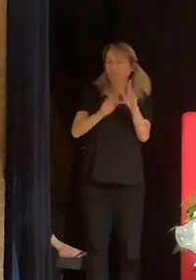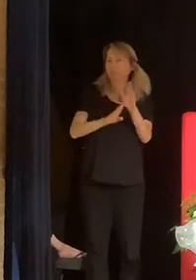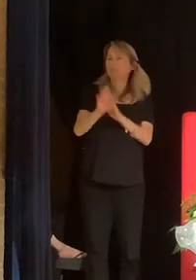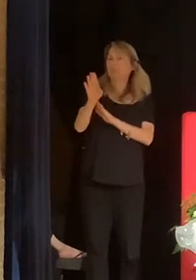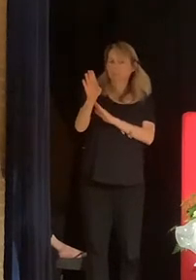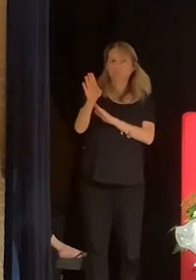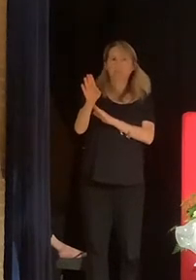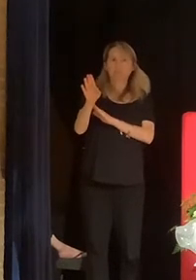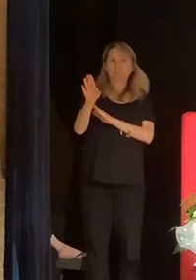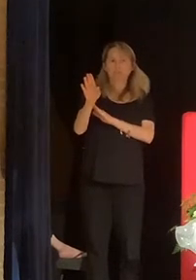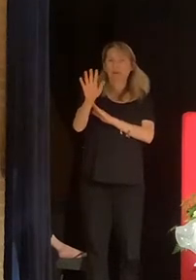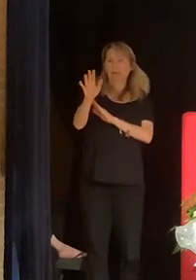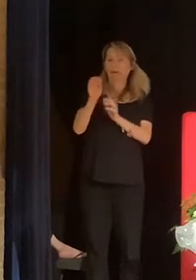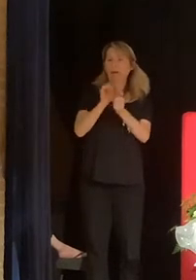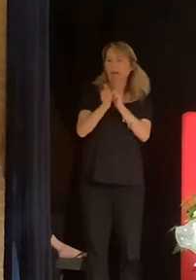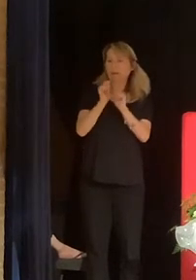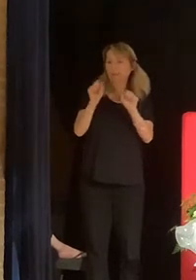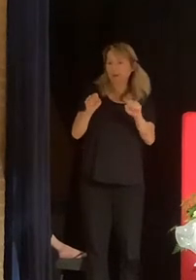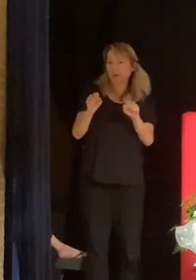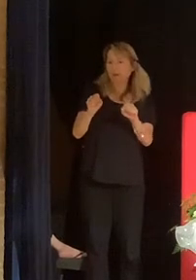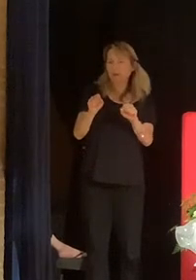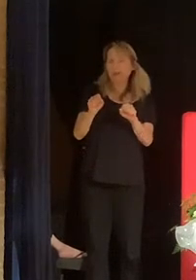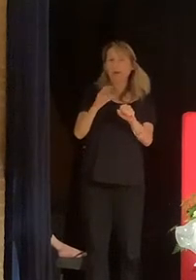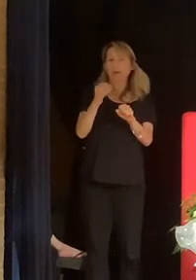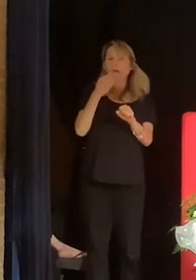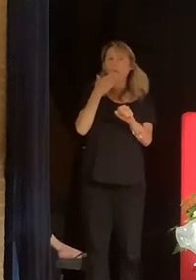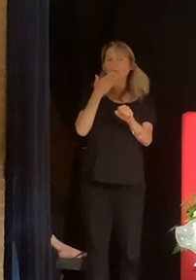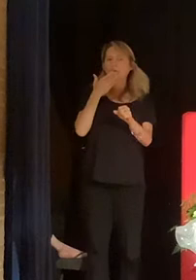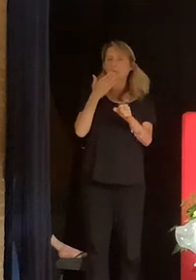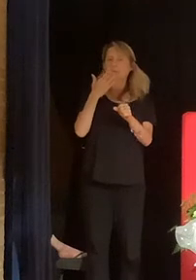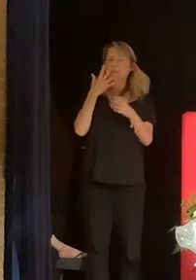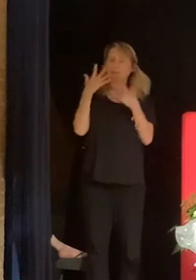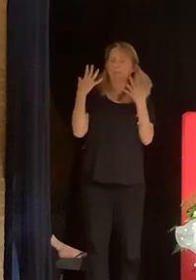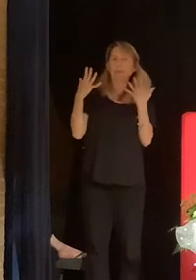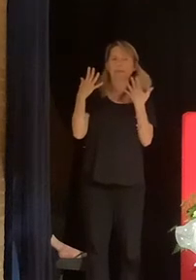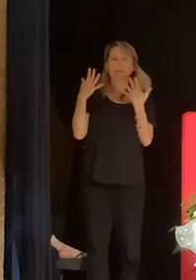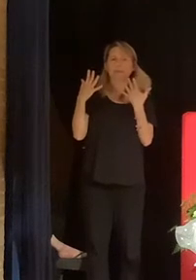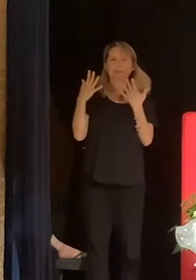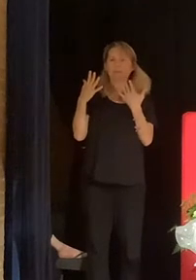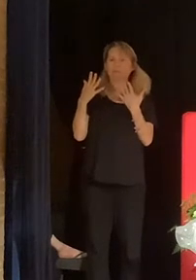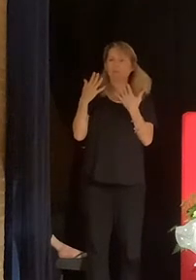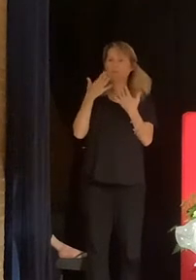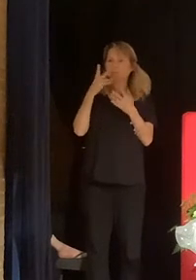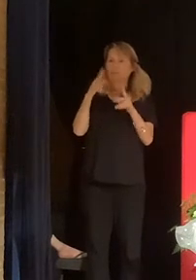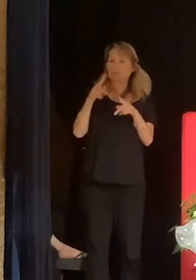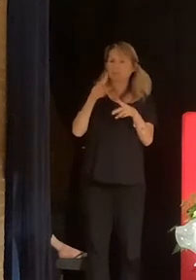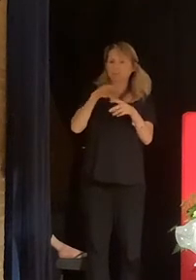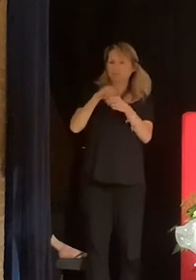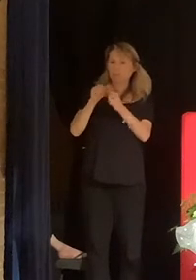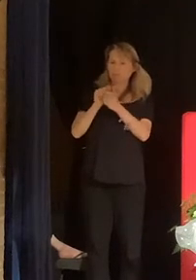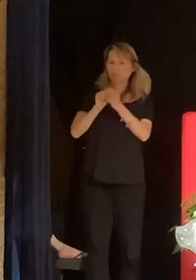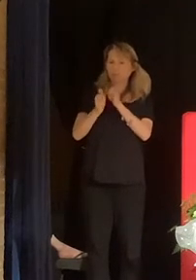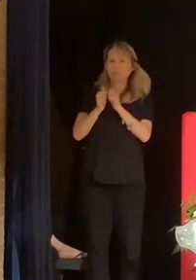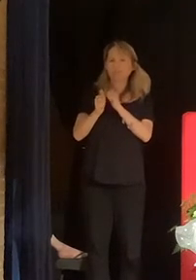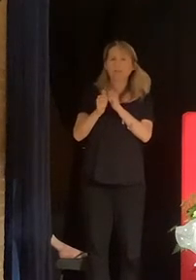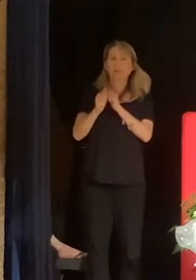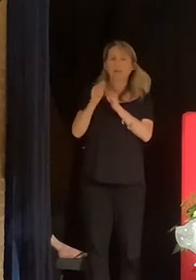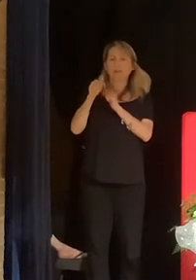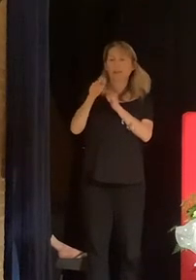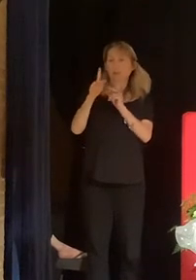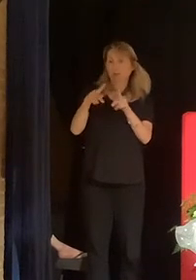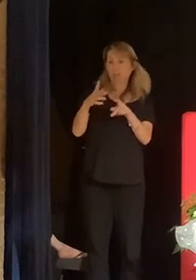in athletic ability and sportsmanship in a variety of sporting events. Tonight's recipient